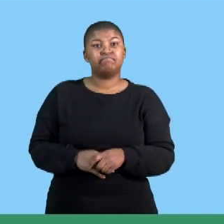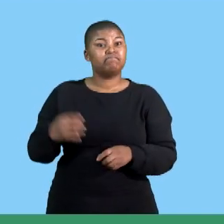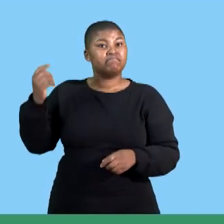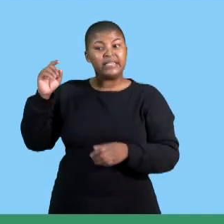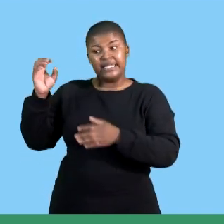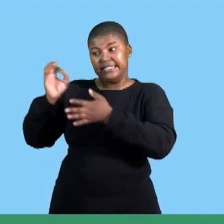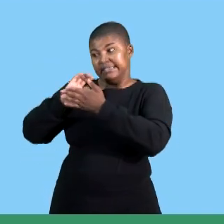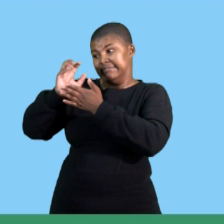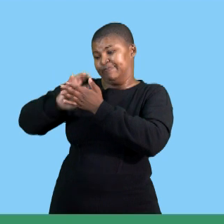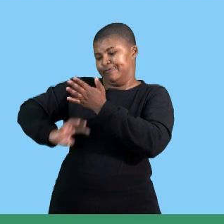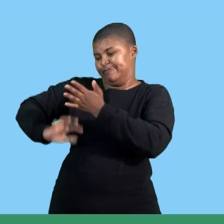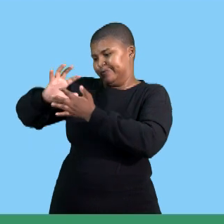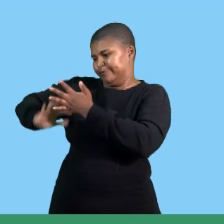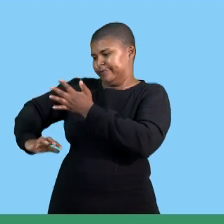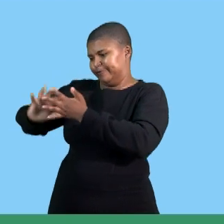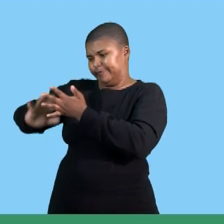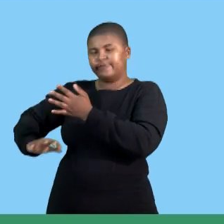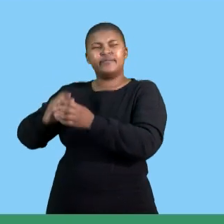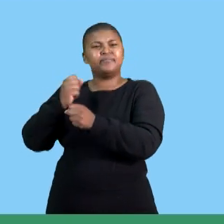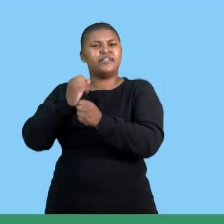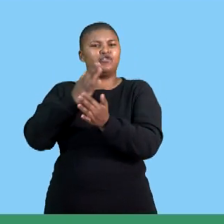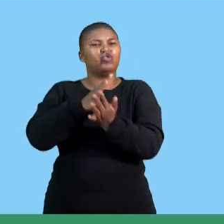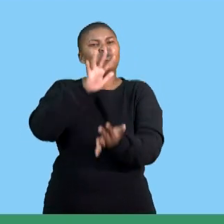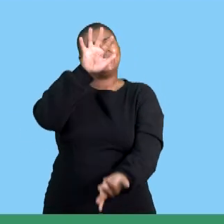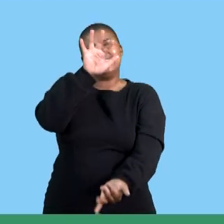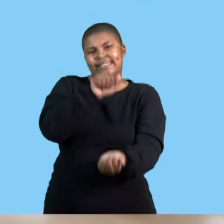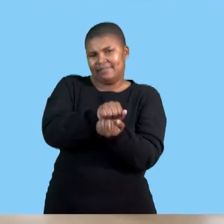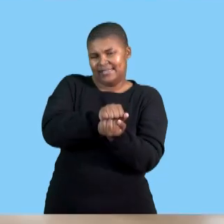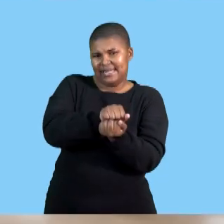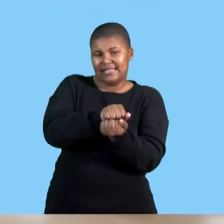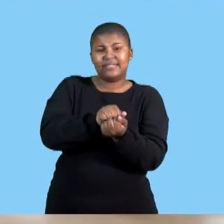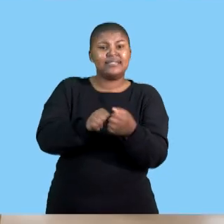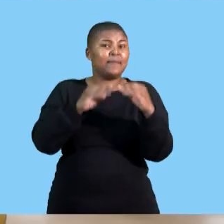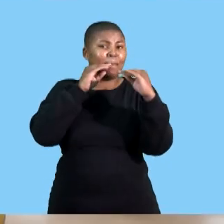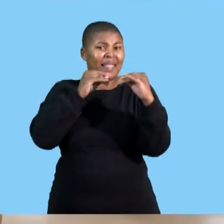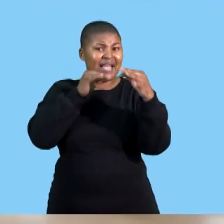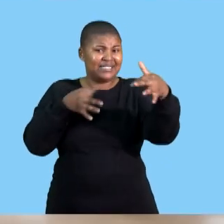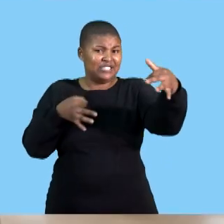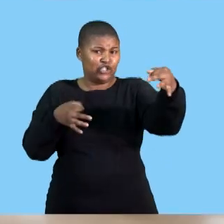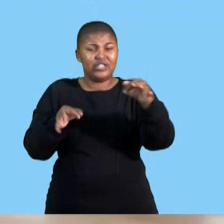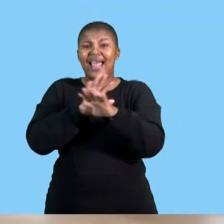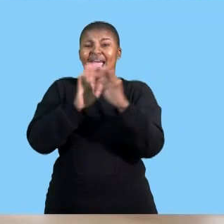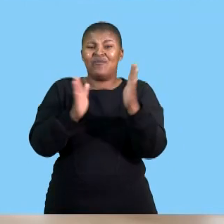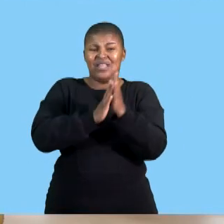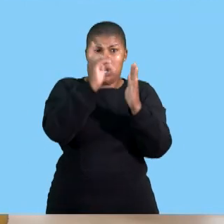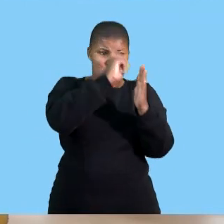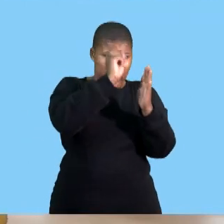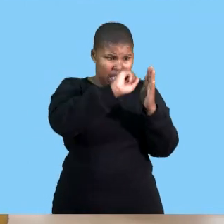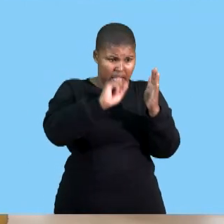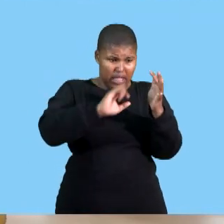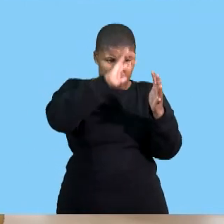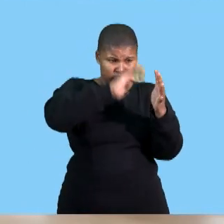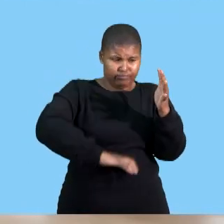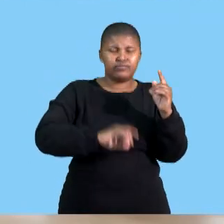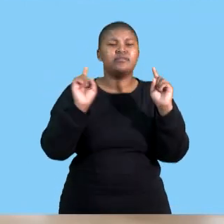will be included in the transparency. So since it's a plastic sheet, you cannot write everything, right, as if you are writing notes on